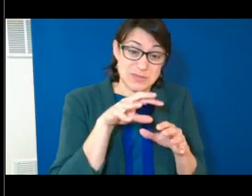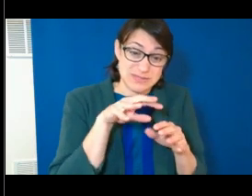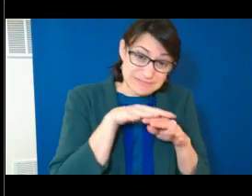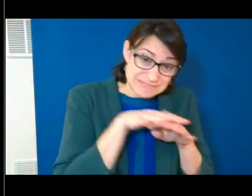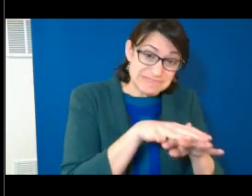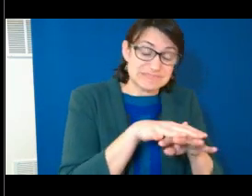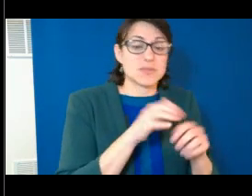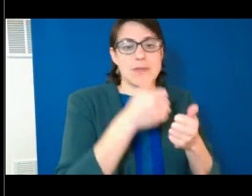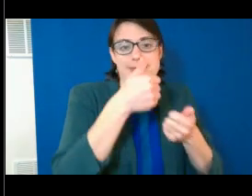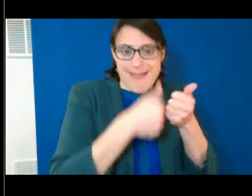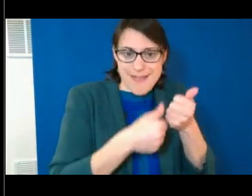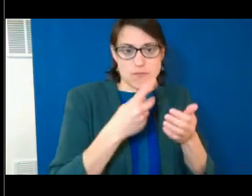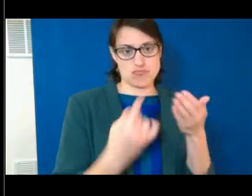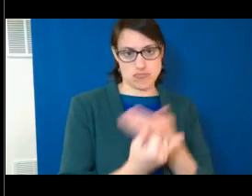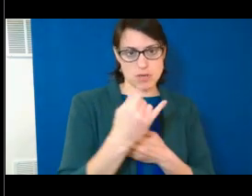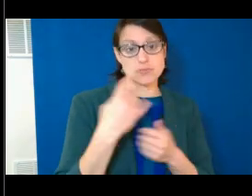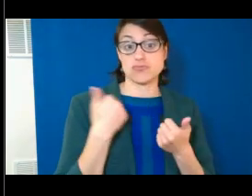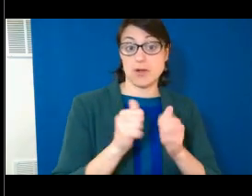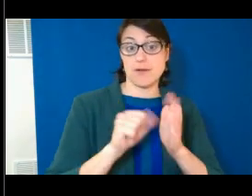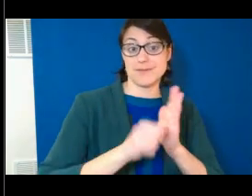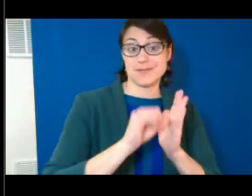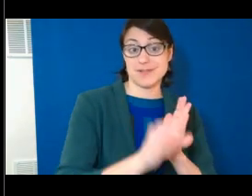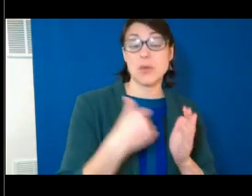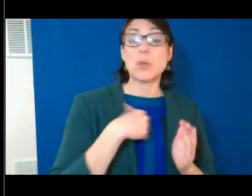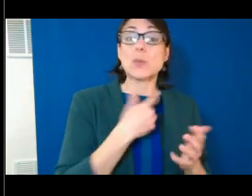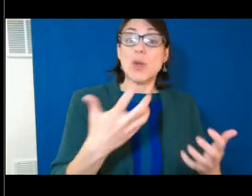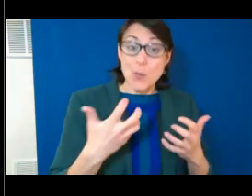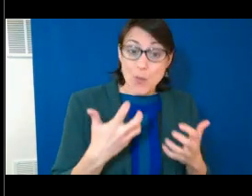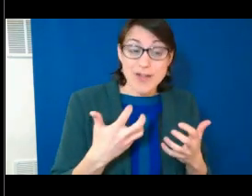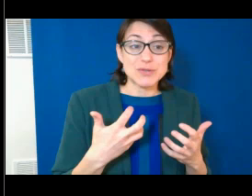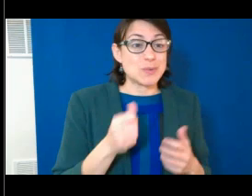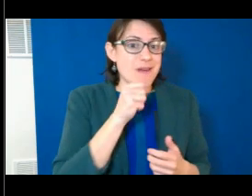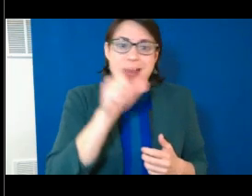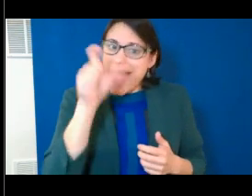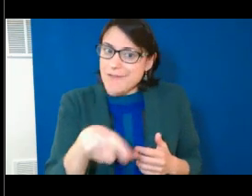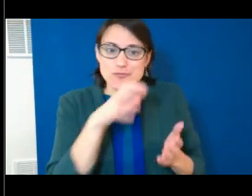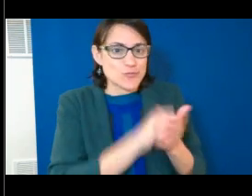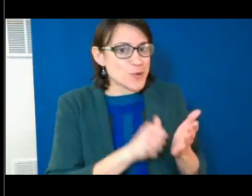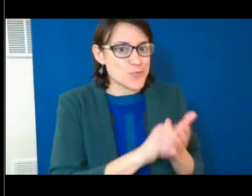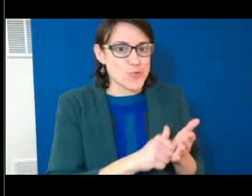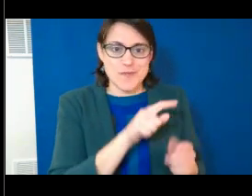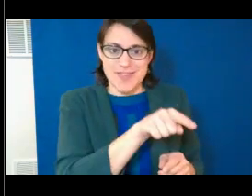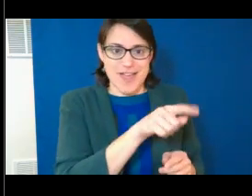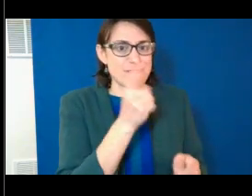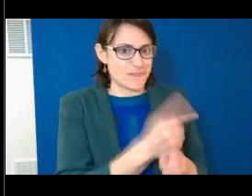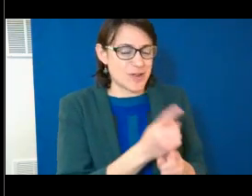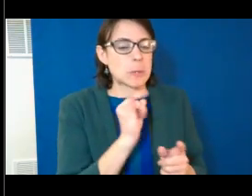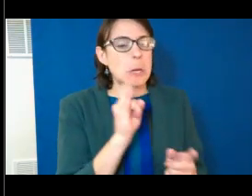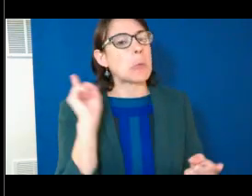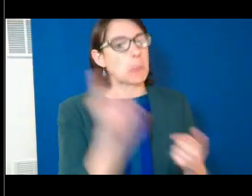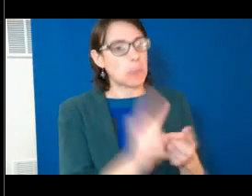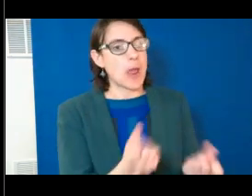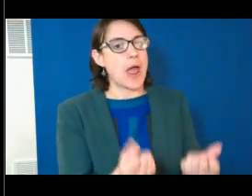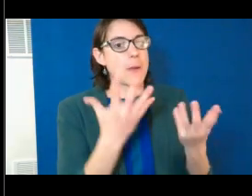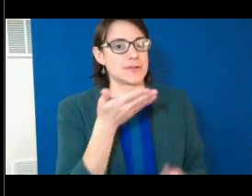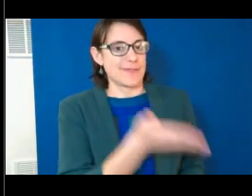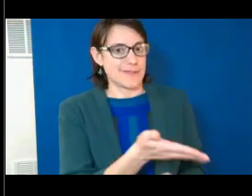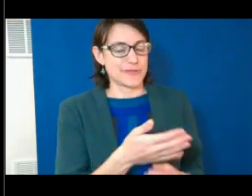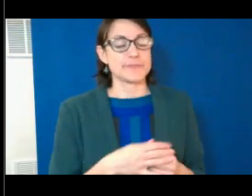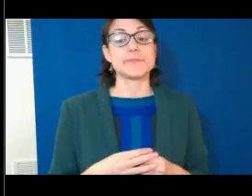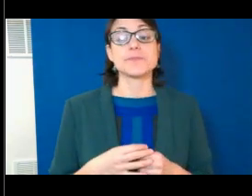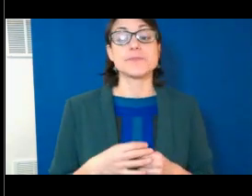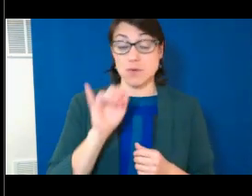more, because we want to be put out of the business of having to remove this stuff. So it is a big focus of what